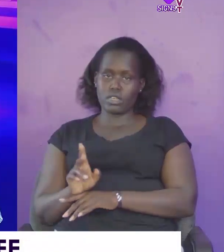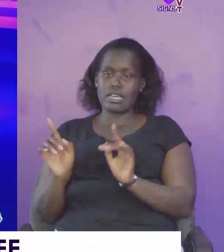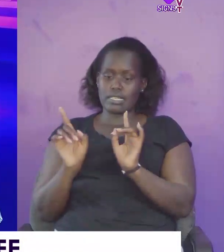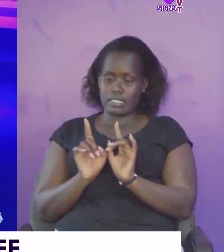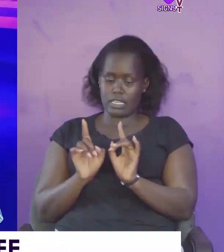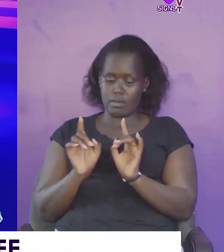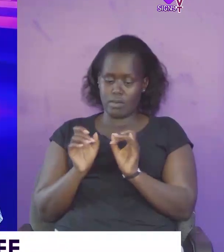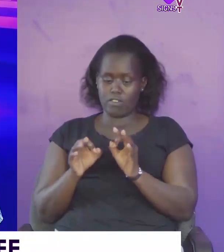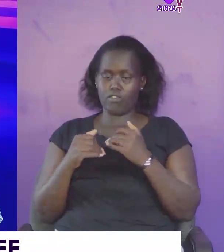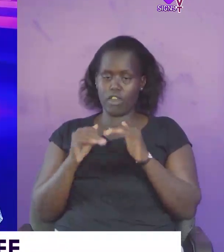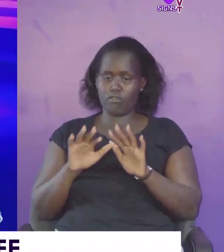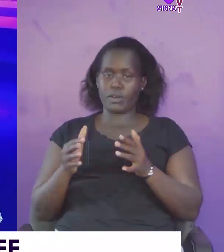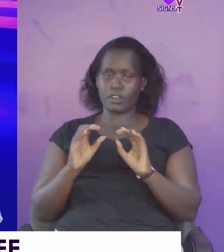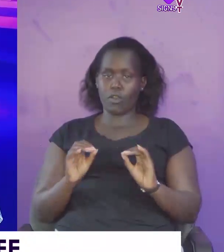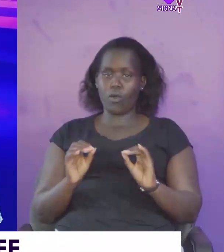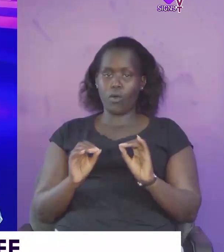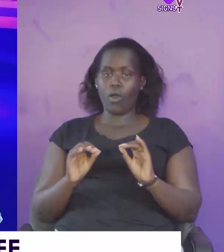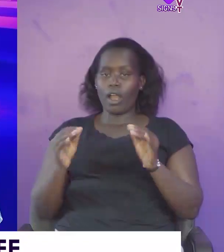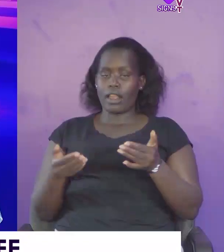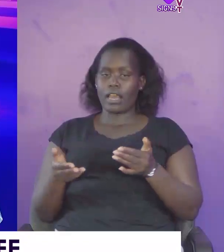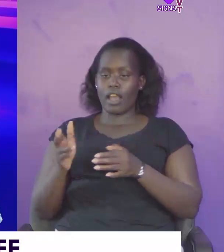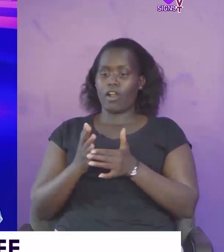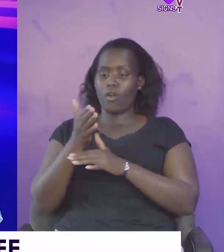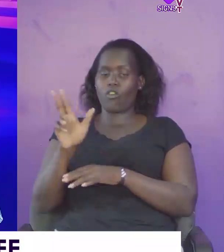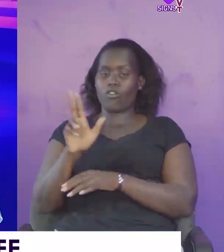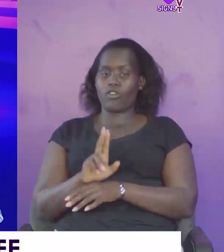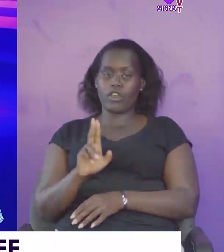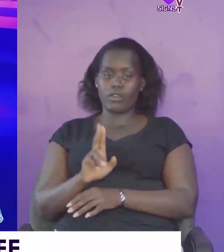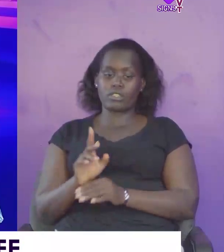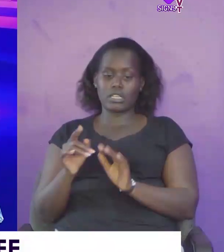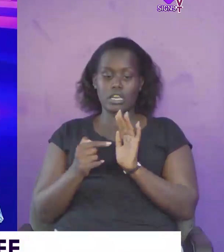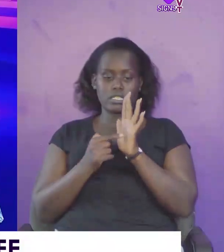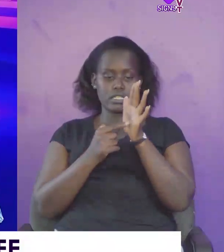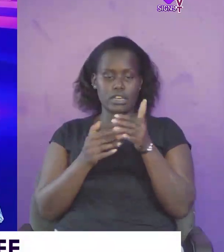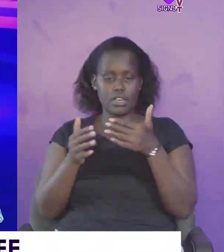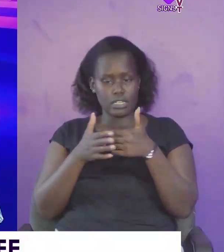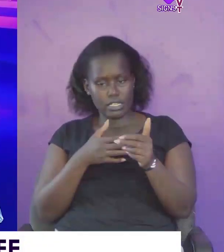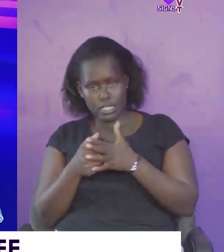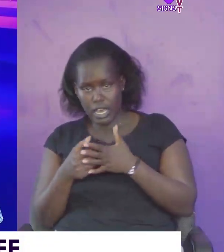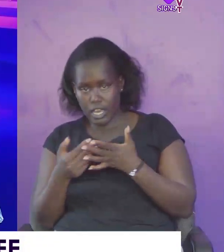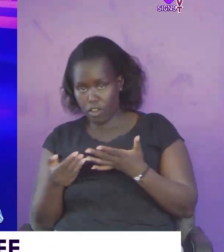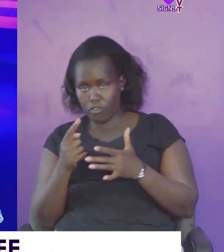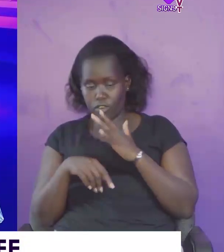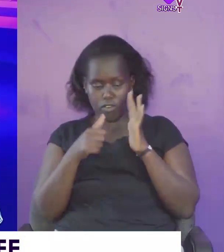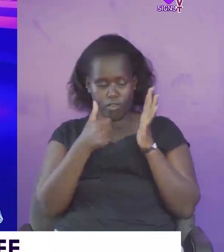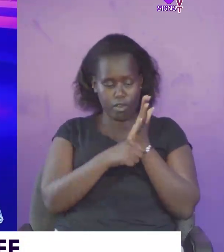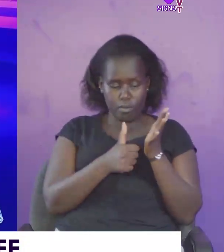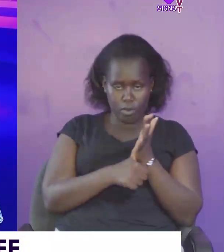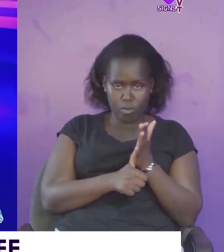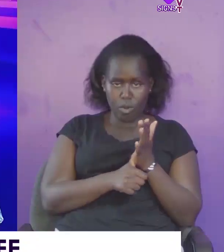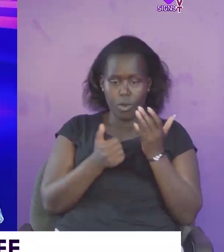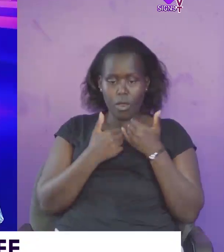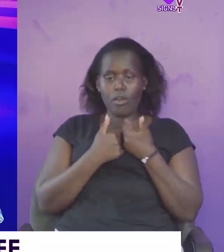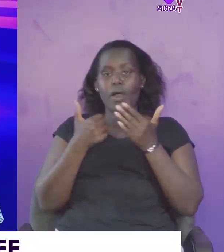no partying or when there is partying, I think overindulgence is a signal. It is, Okay. it is a signal of a problem, of an underlying